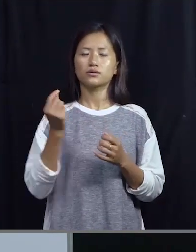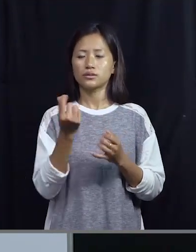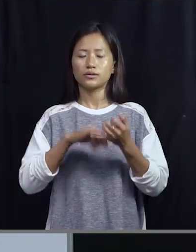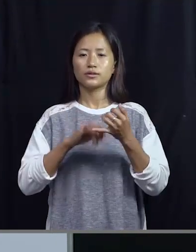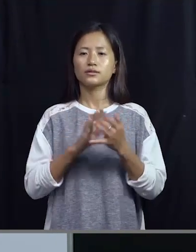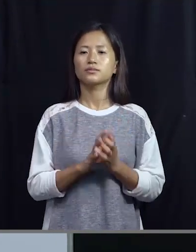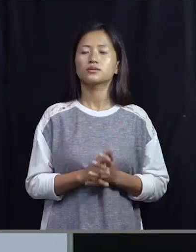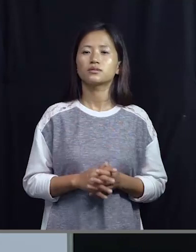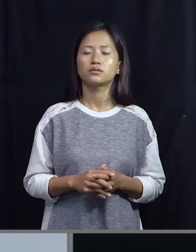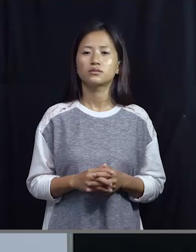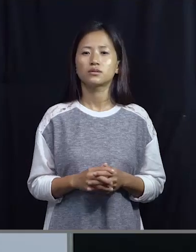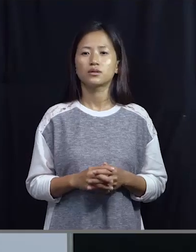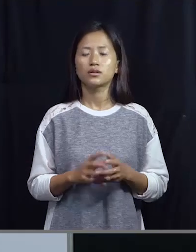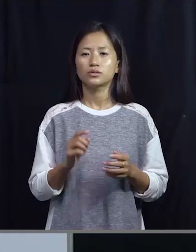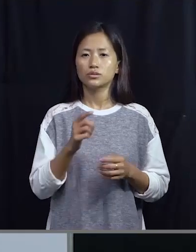B-A-C-I-L-L-U-S, Bacillus